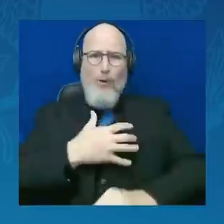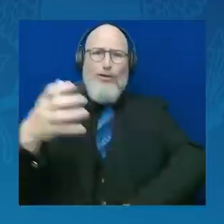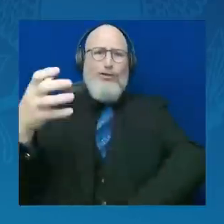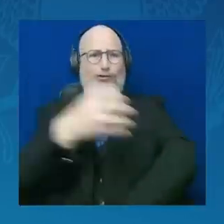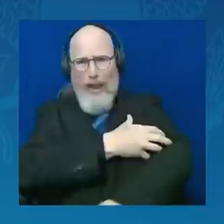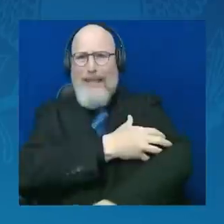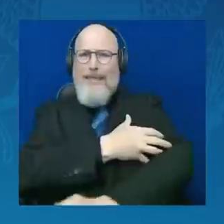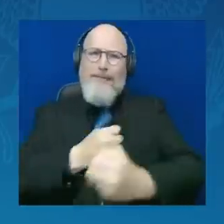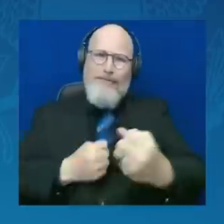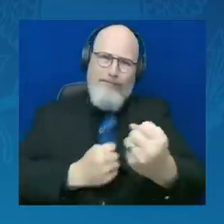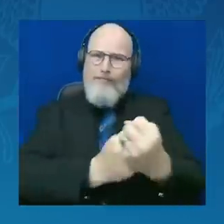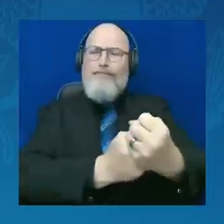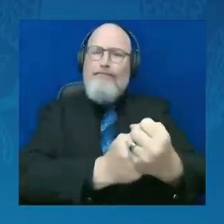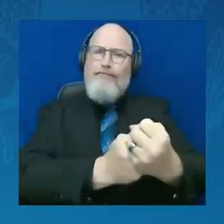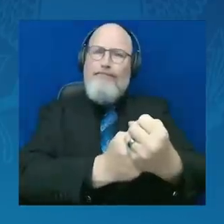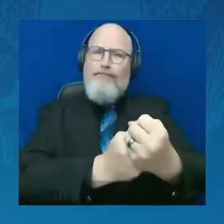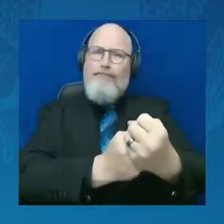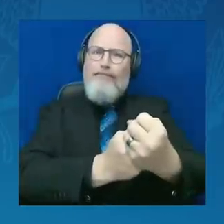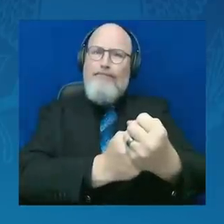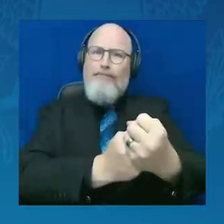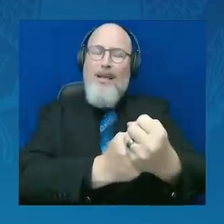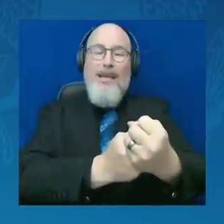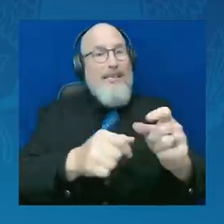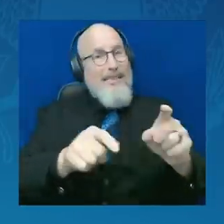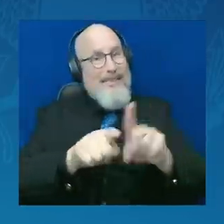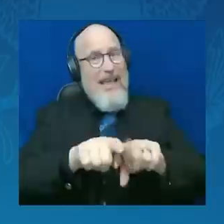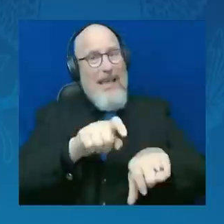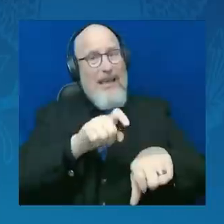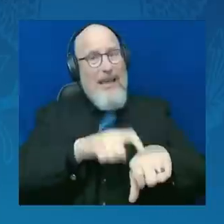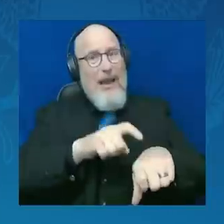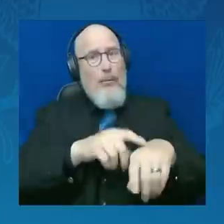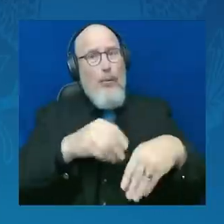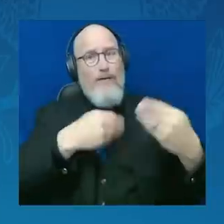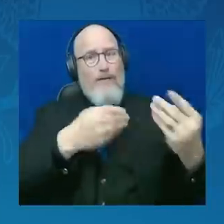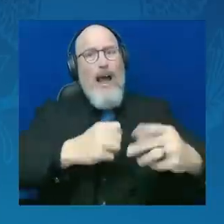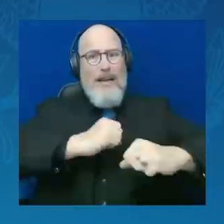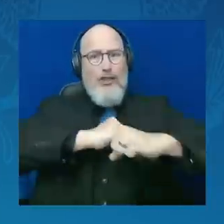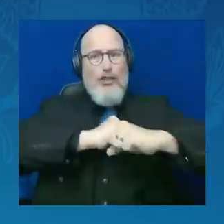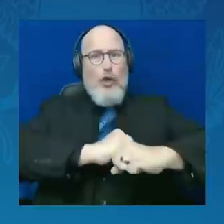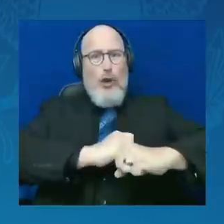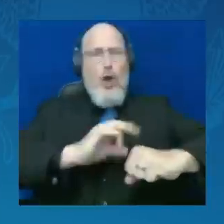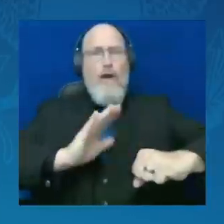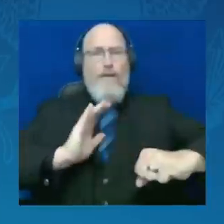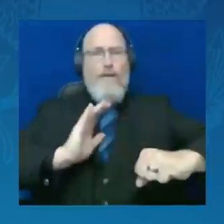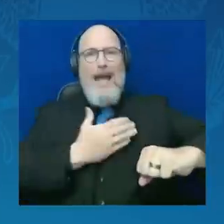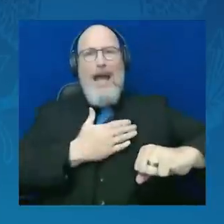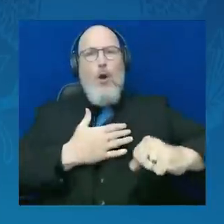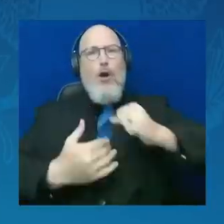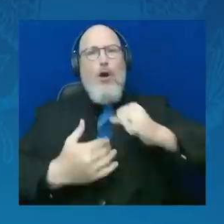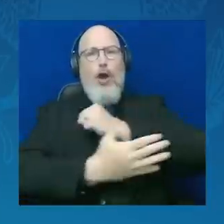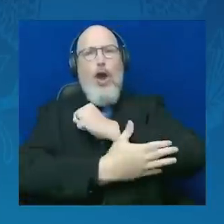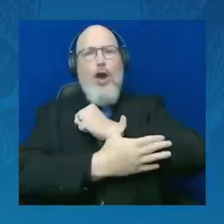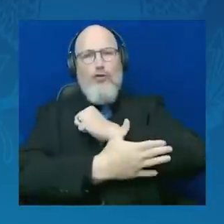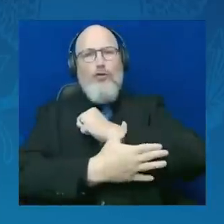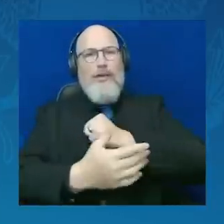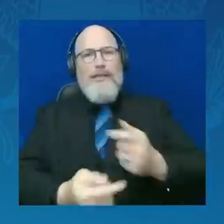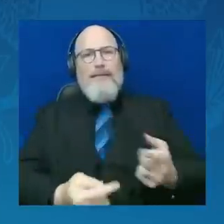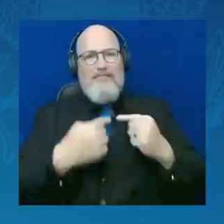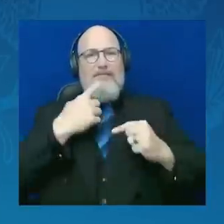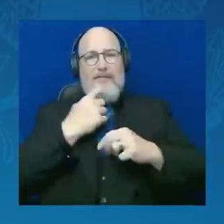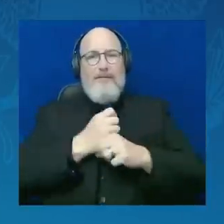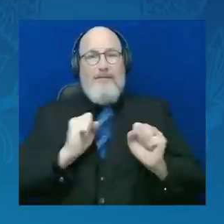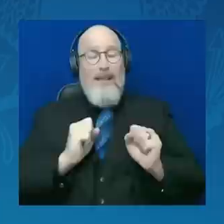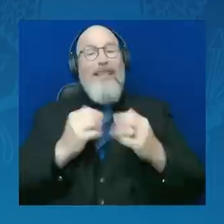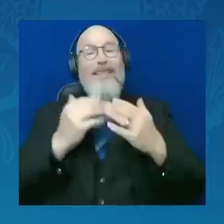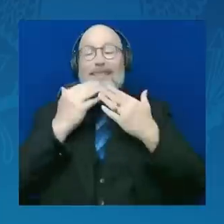but at the same time, providing the security of our countries, which is of crucial importance. Once again, thank you very much, Madam Vice President, for coming to